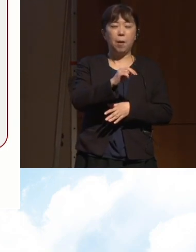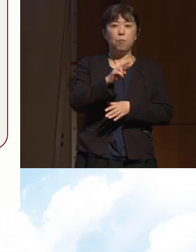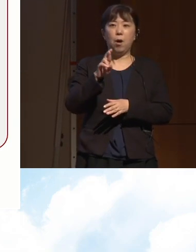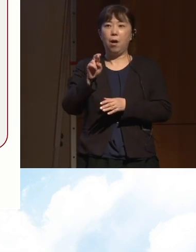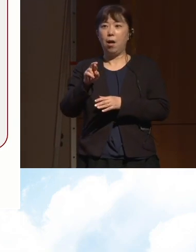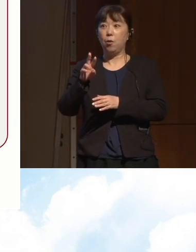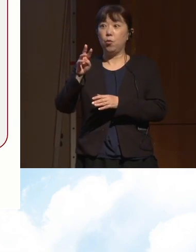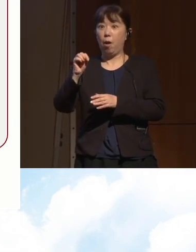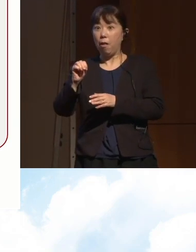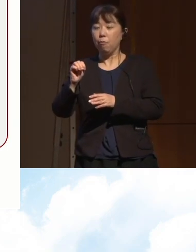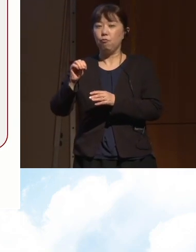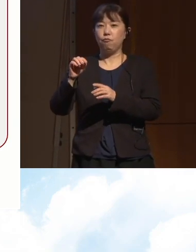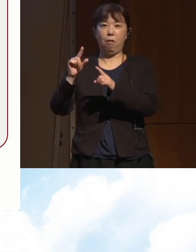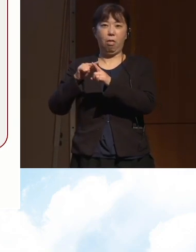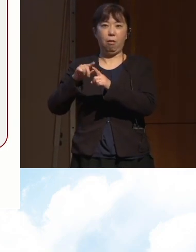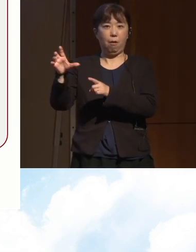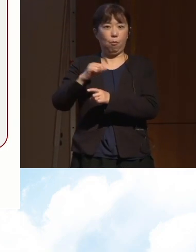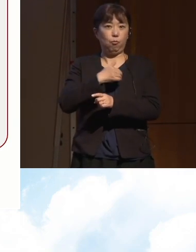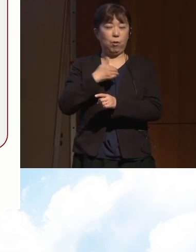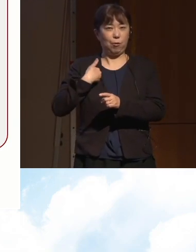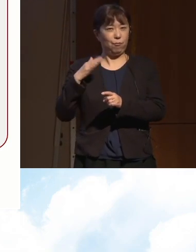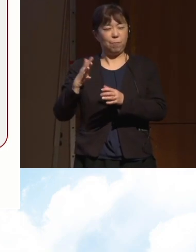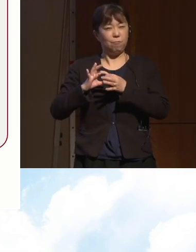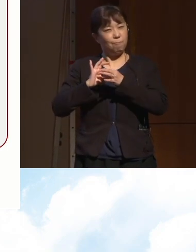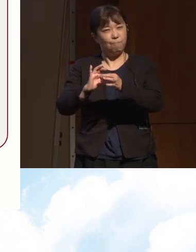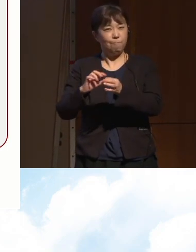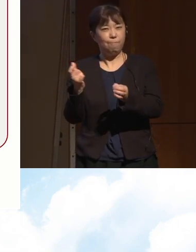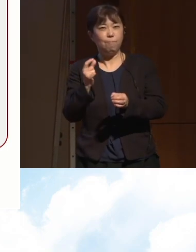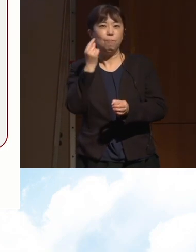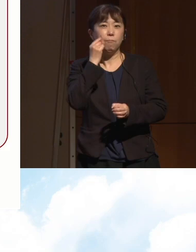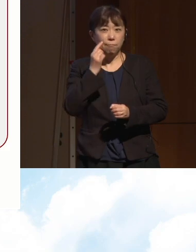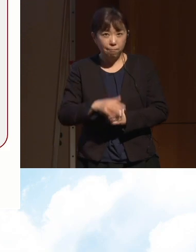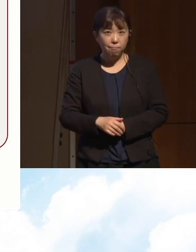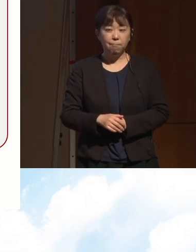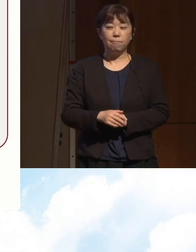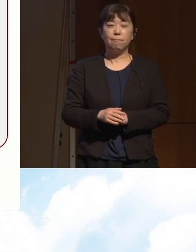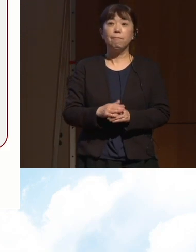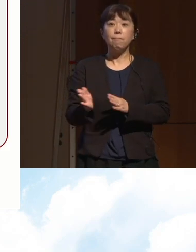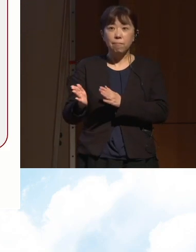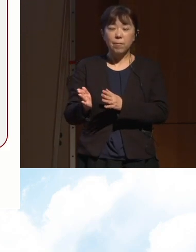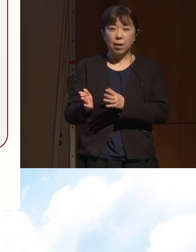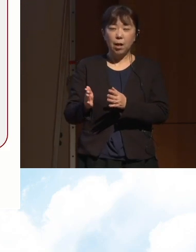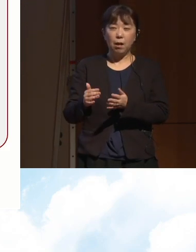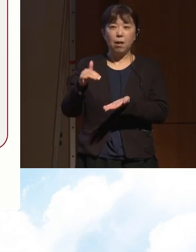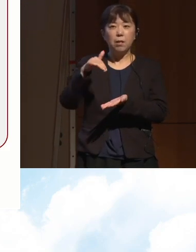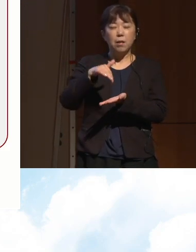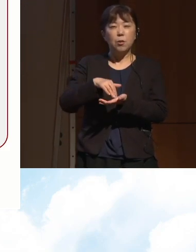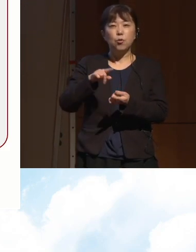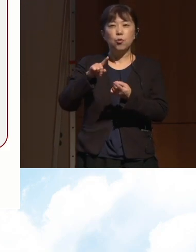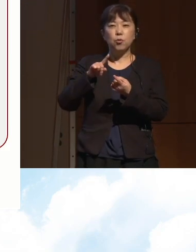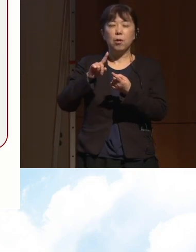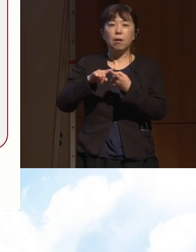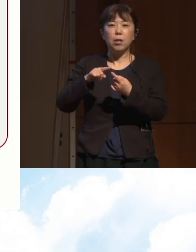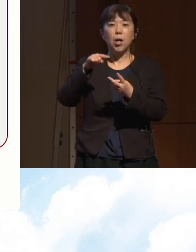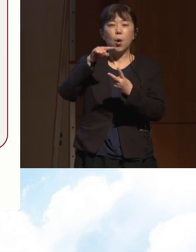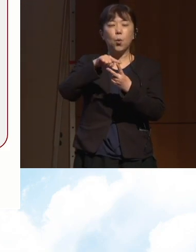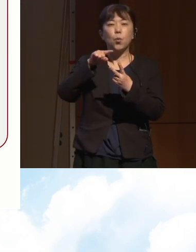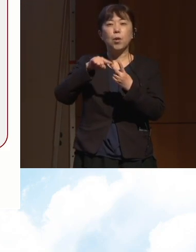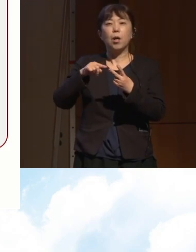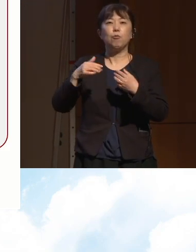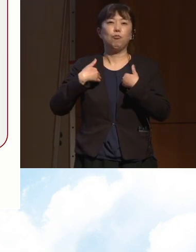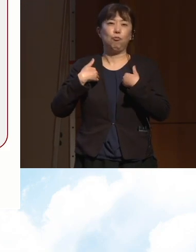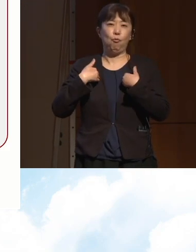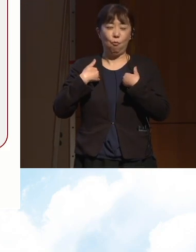durable. So at the end of the day, we want something that does both. And when I was thinking about Ebola virus and the need for T